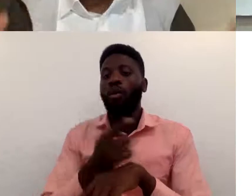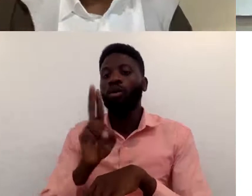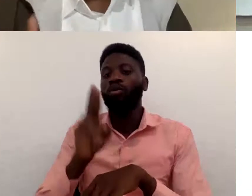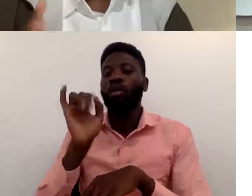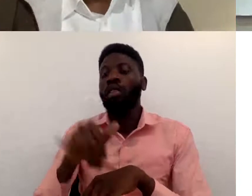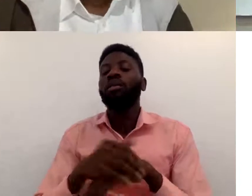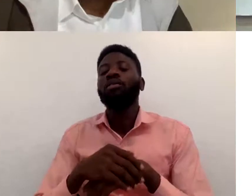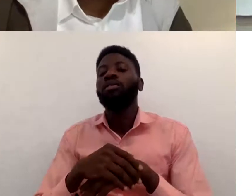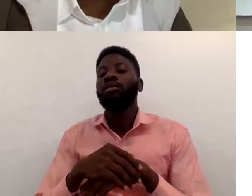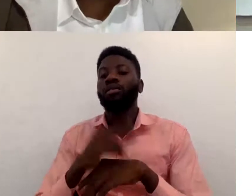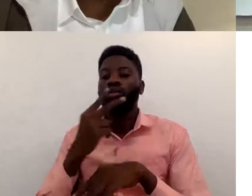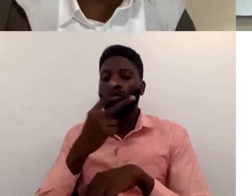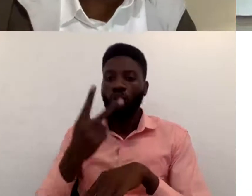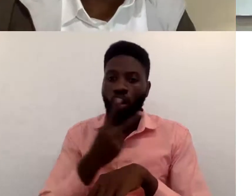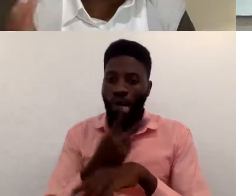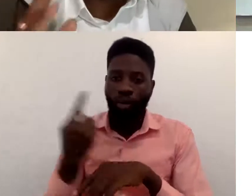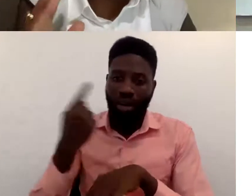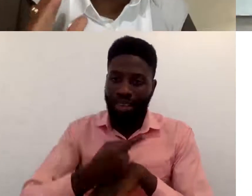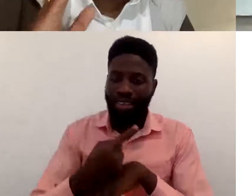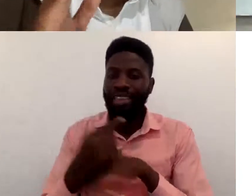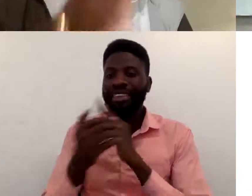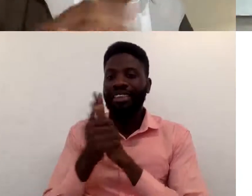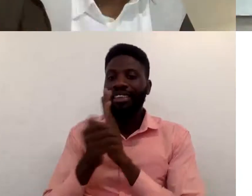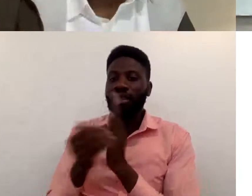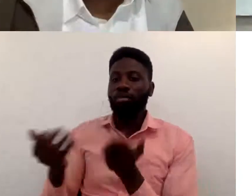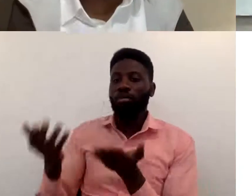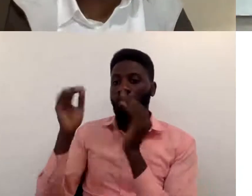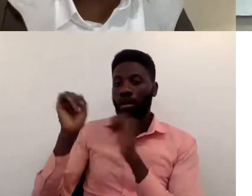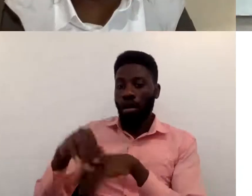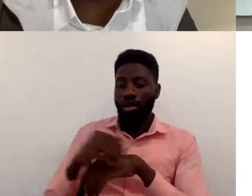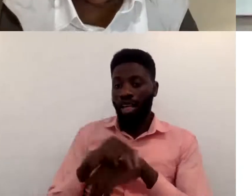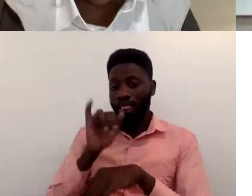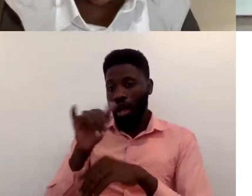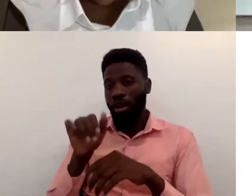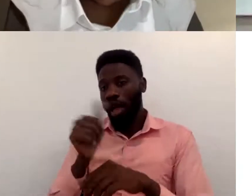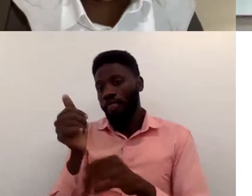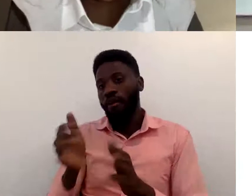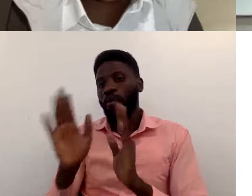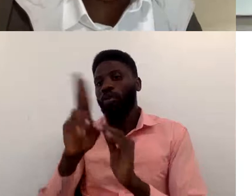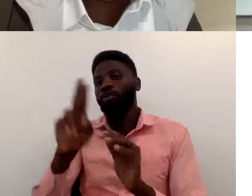day, so that you can sharpen those skills? That's another pathway that can be used.